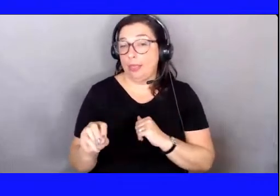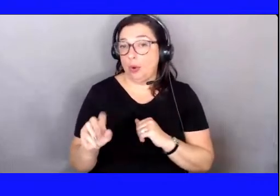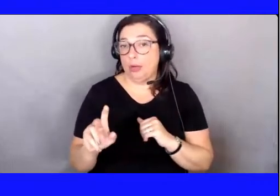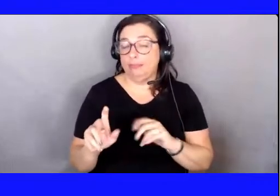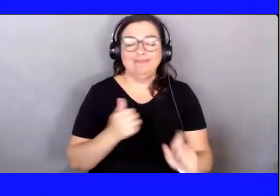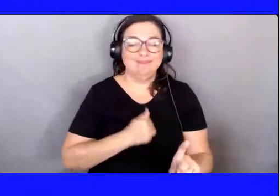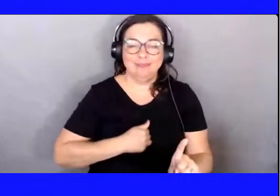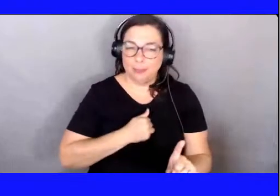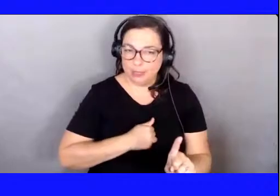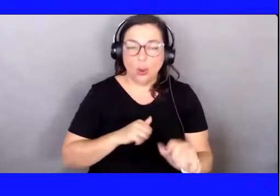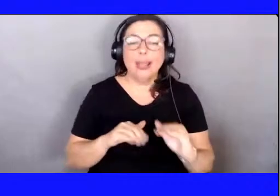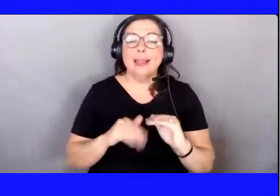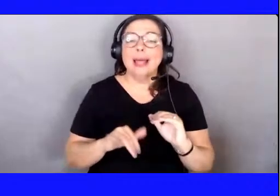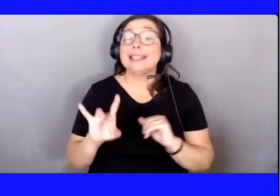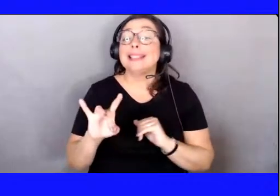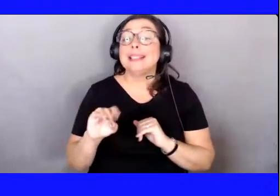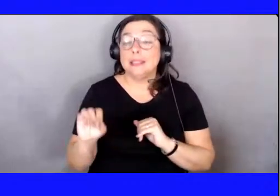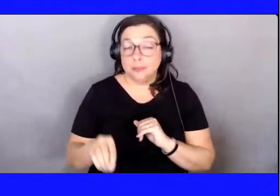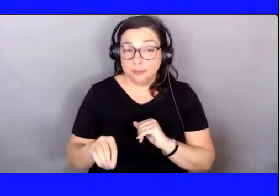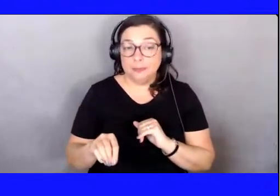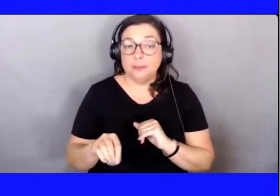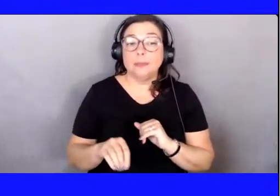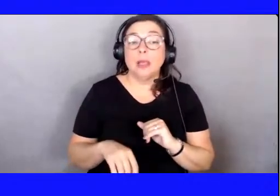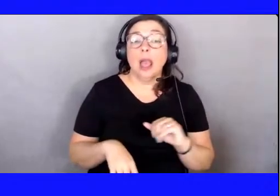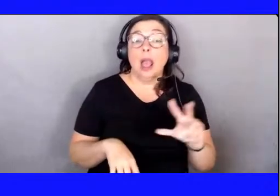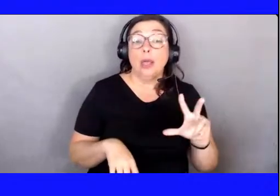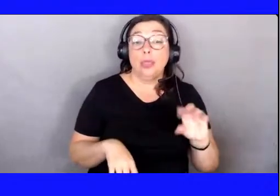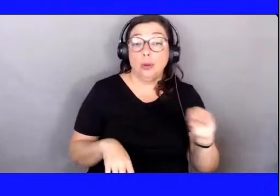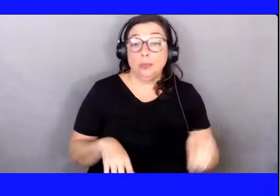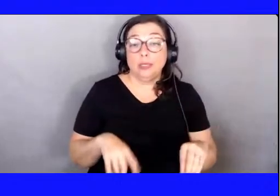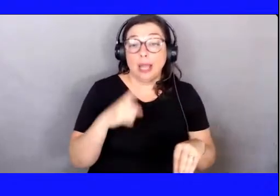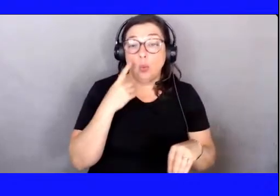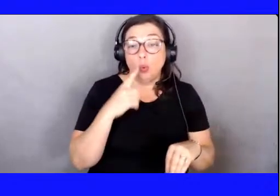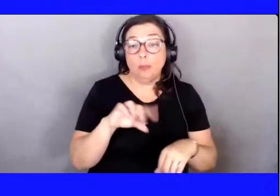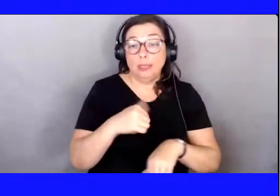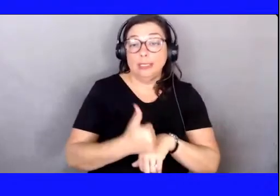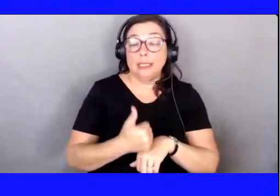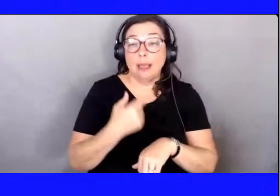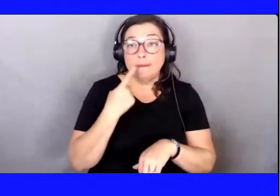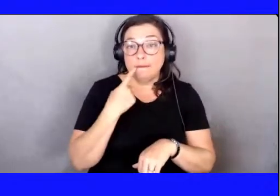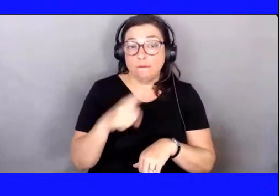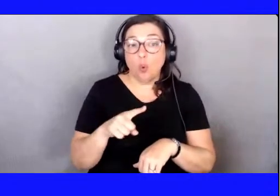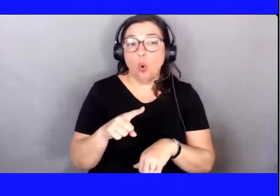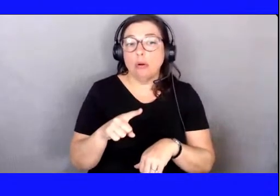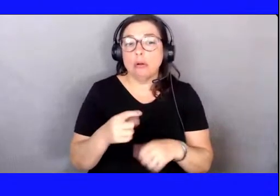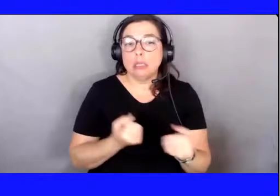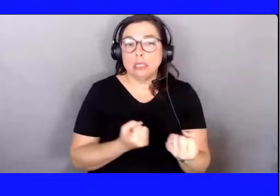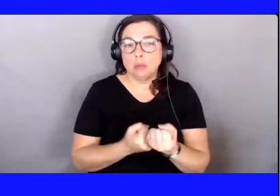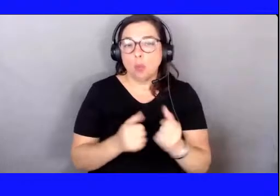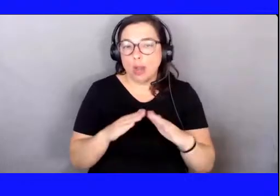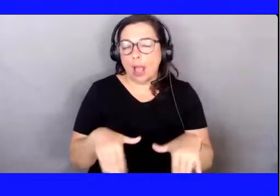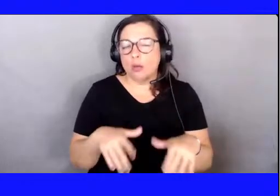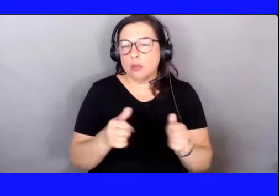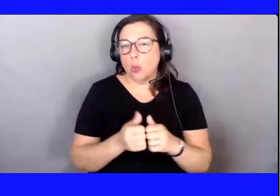less than 80%, and 30% of the units will be set aside for forming homeless individuals. Again,